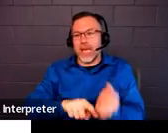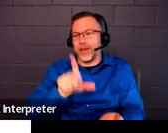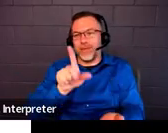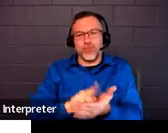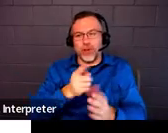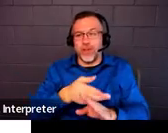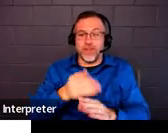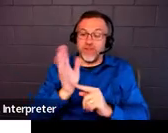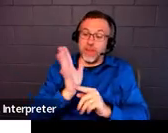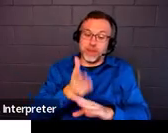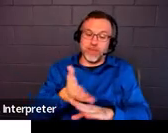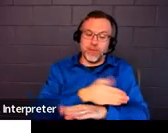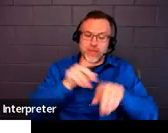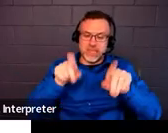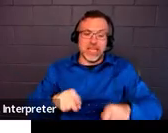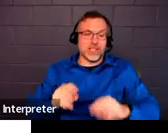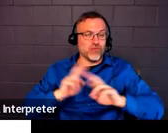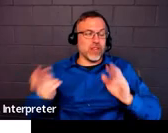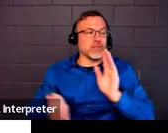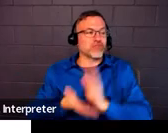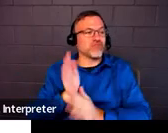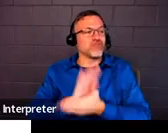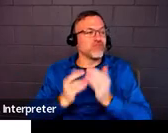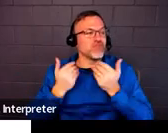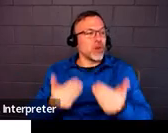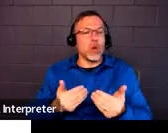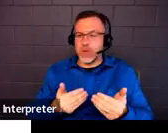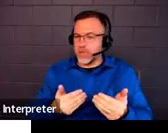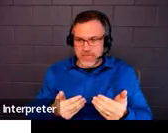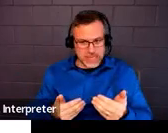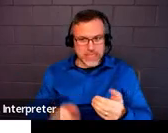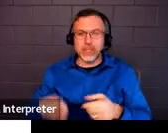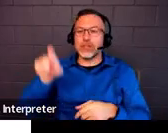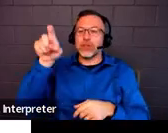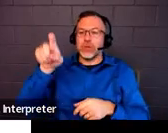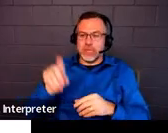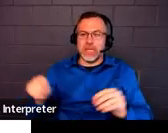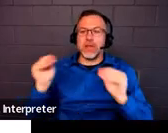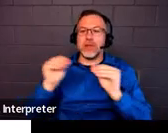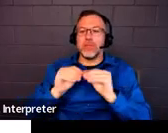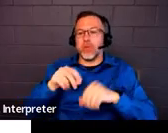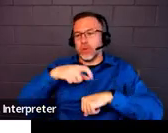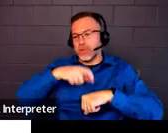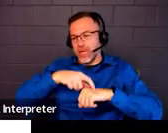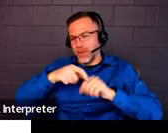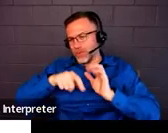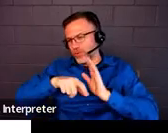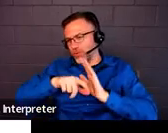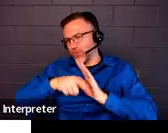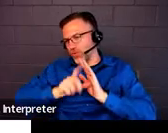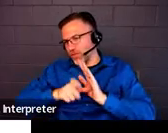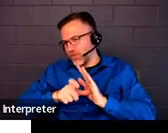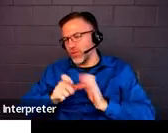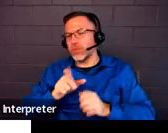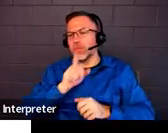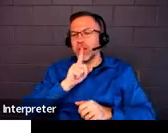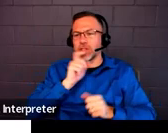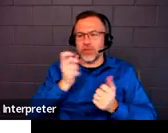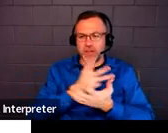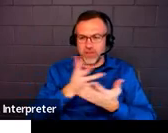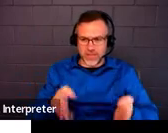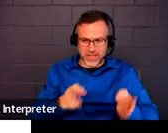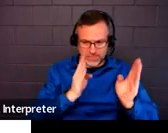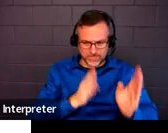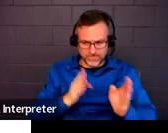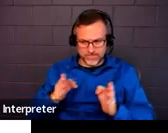before the test and it's go time. You really do need the time to review in advance, make sure your materials are organized and that you're